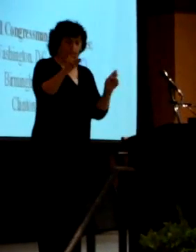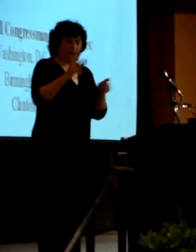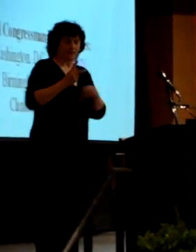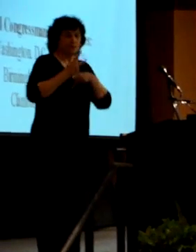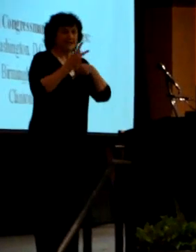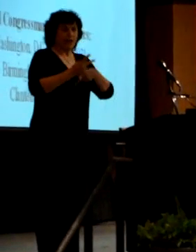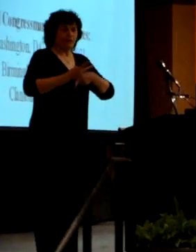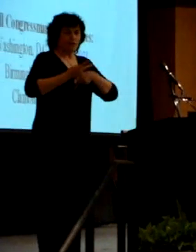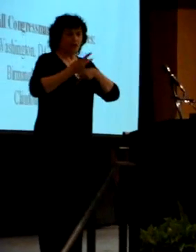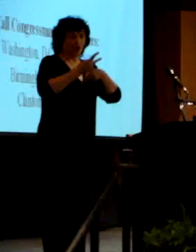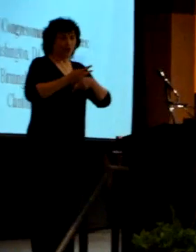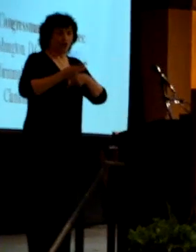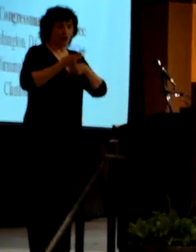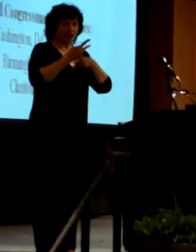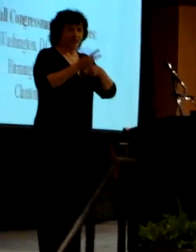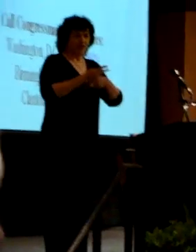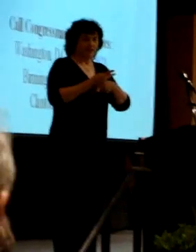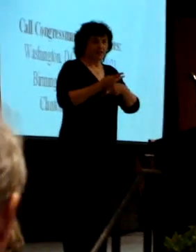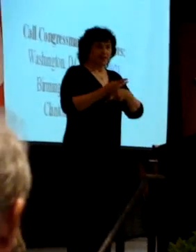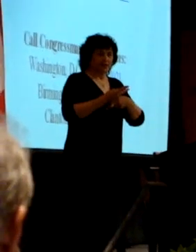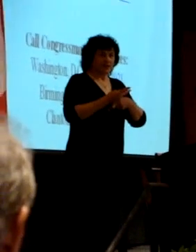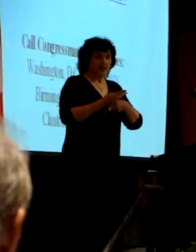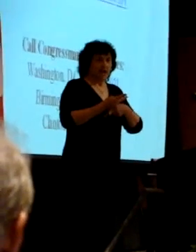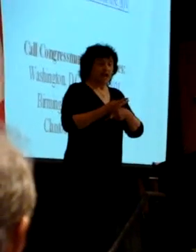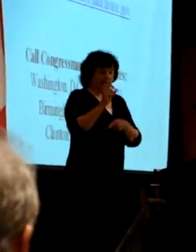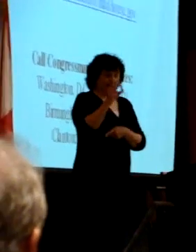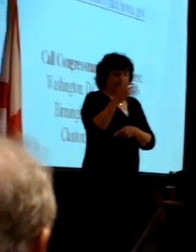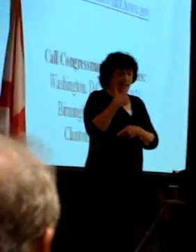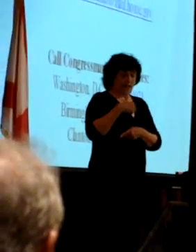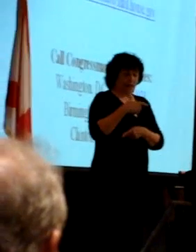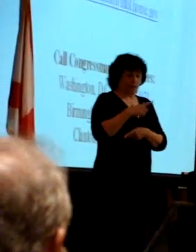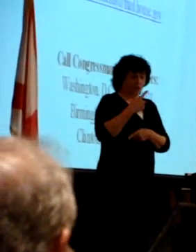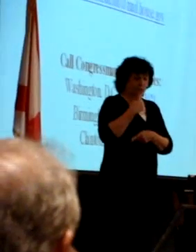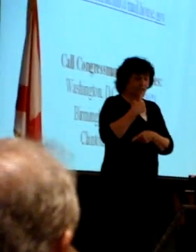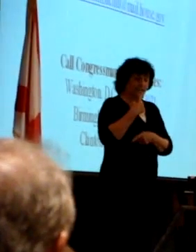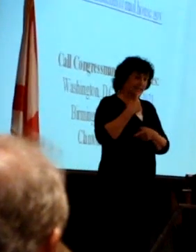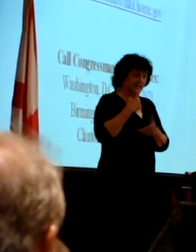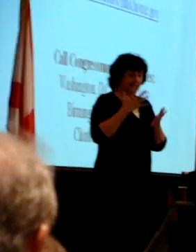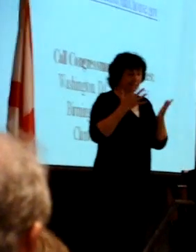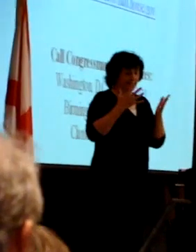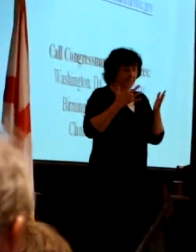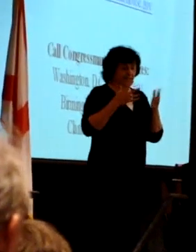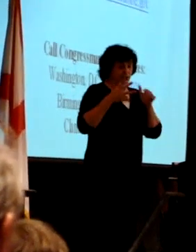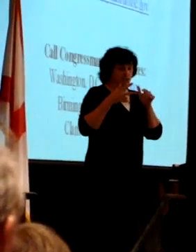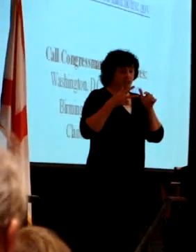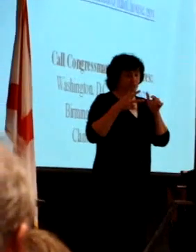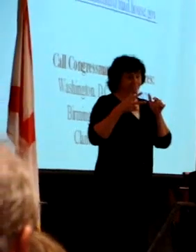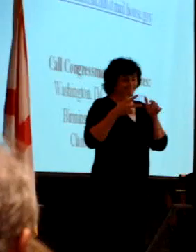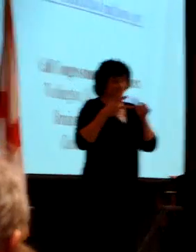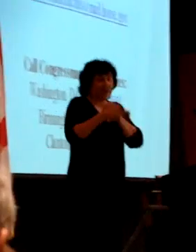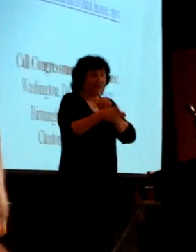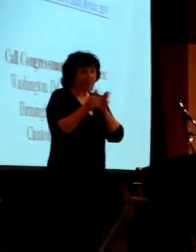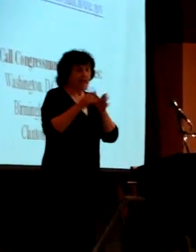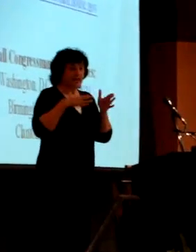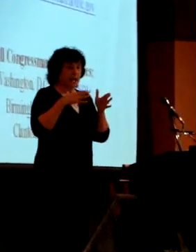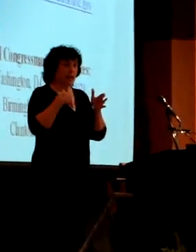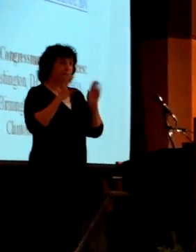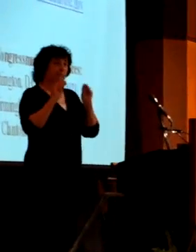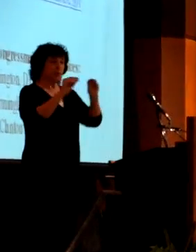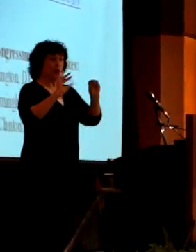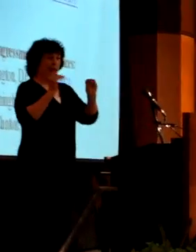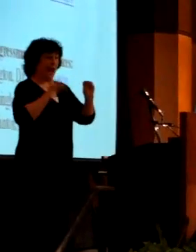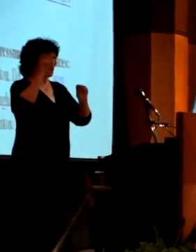careful in, you know, whether we short-circuit that and put the government in the business of